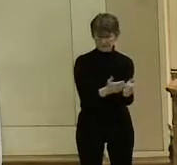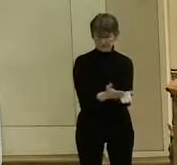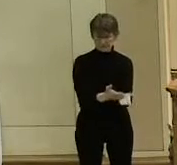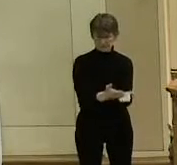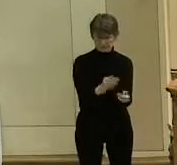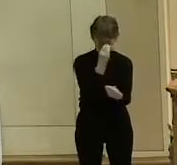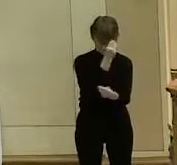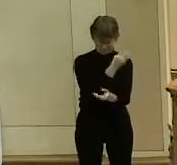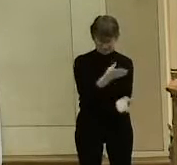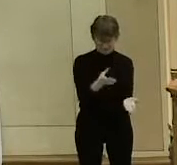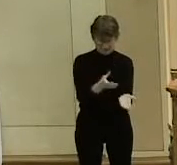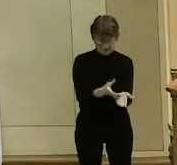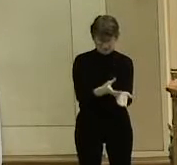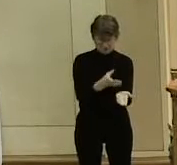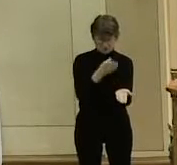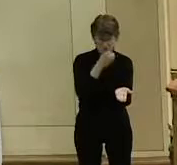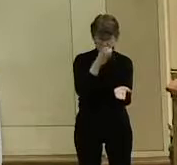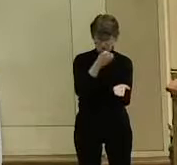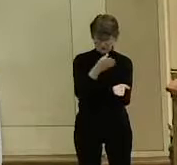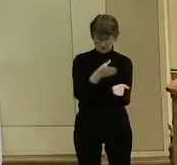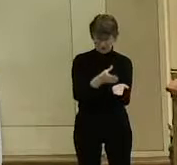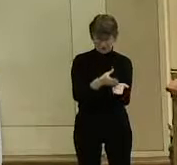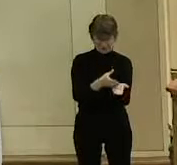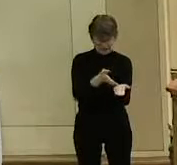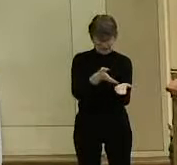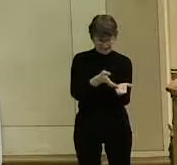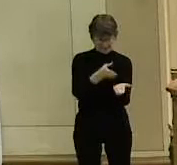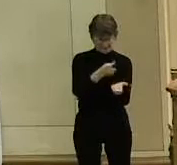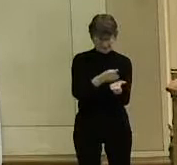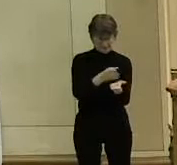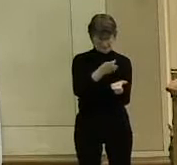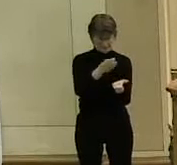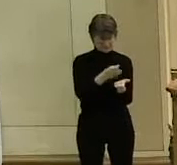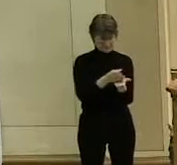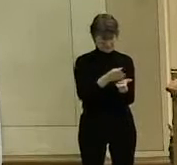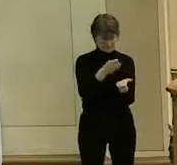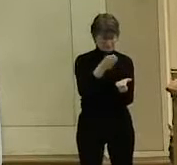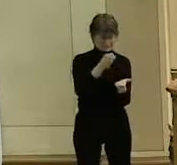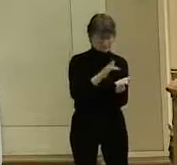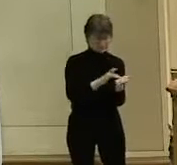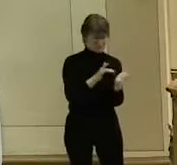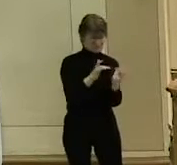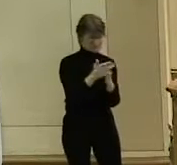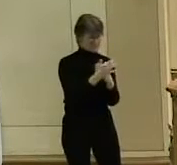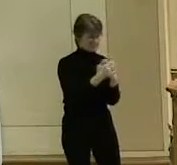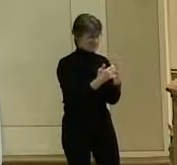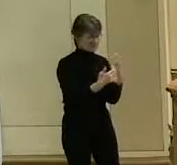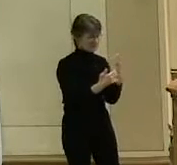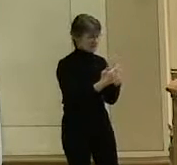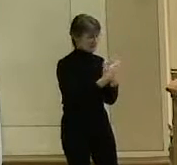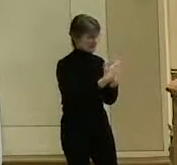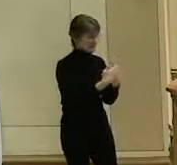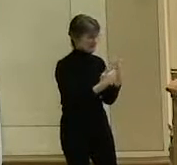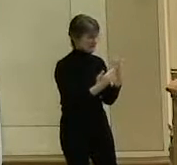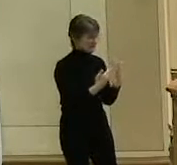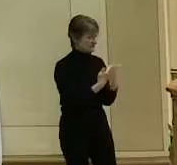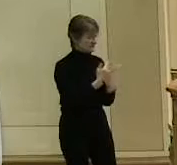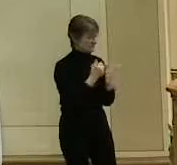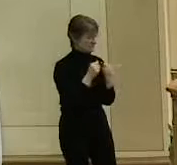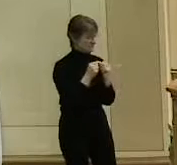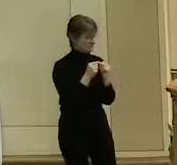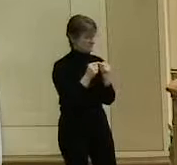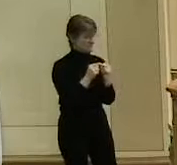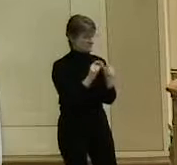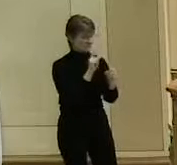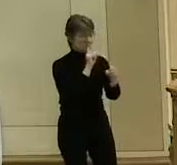"Take this, all of you, and drink from it, for this is the chalice of my blood, the blood of